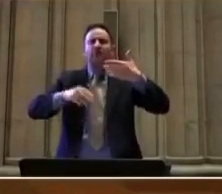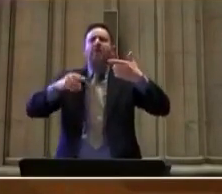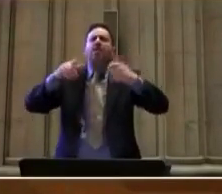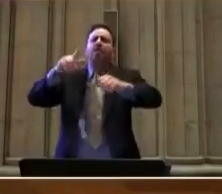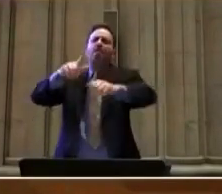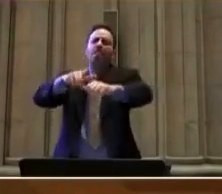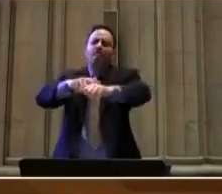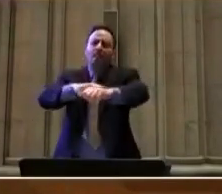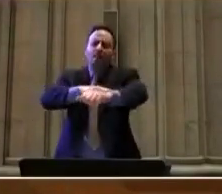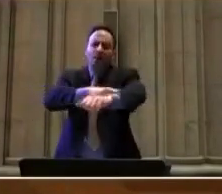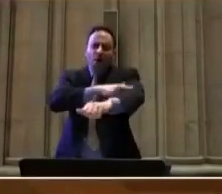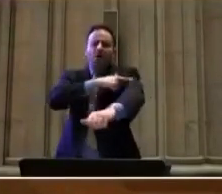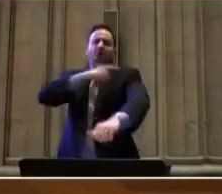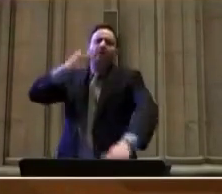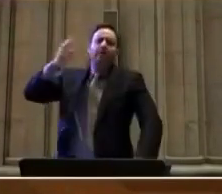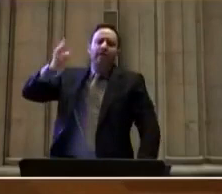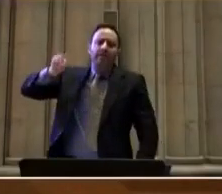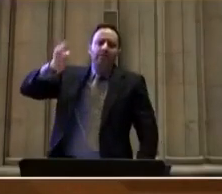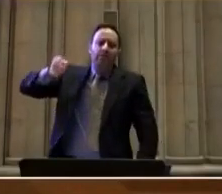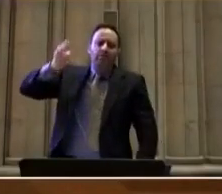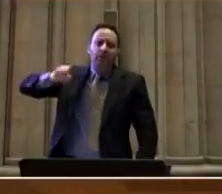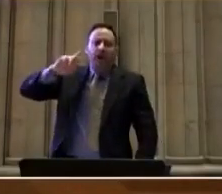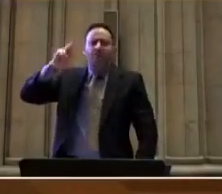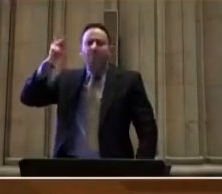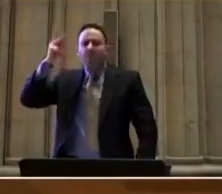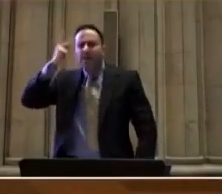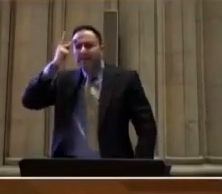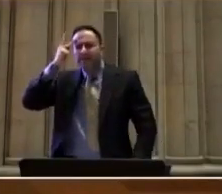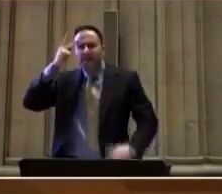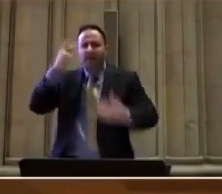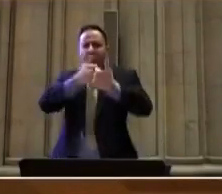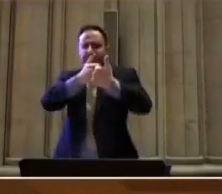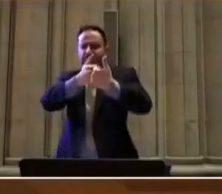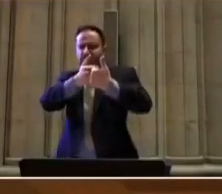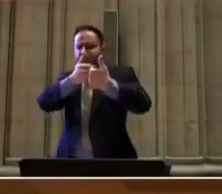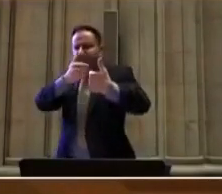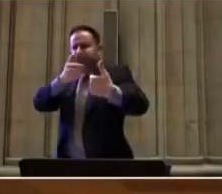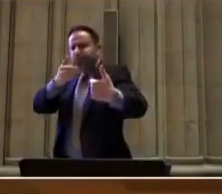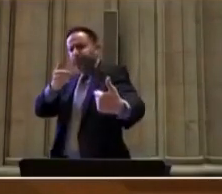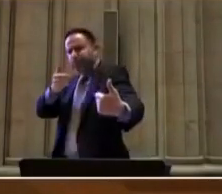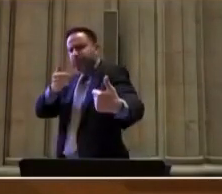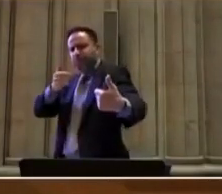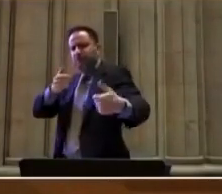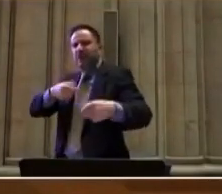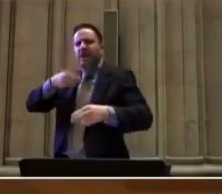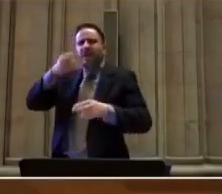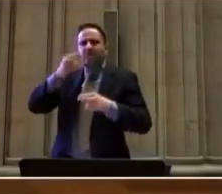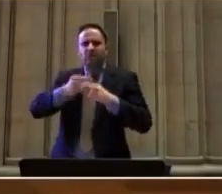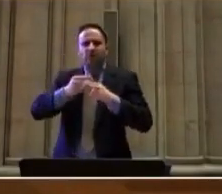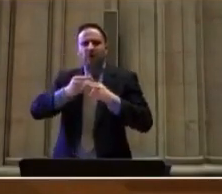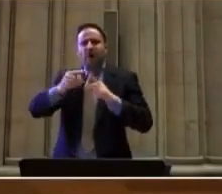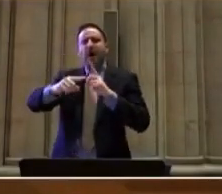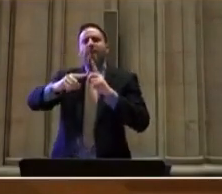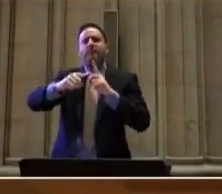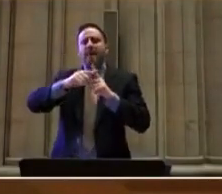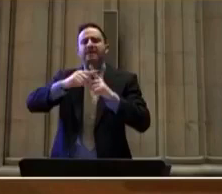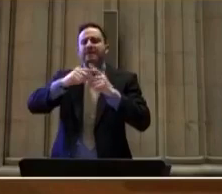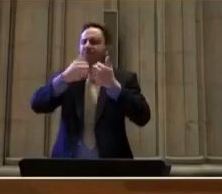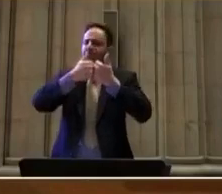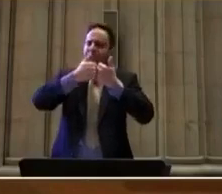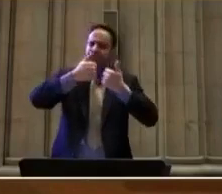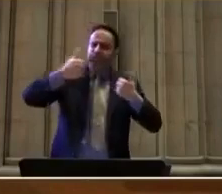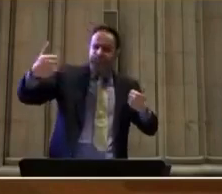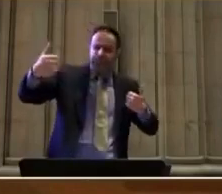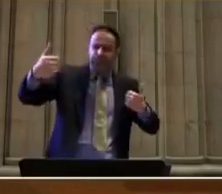long history, a politics of division that was cynically named positive polarization by those